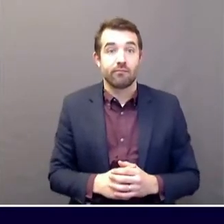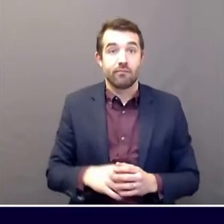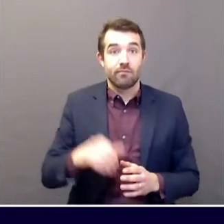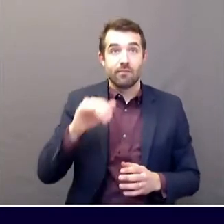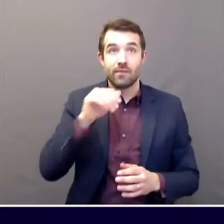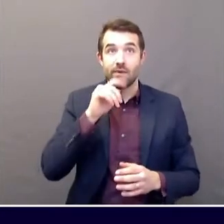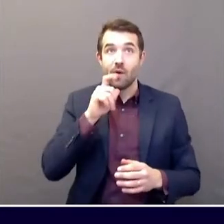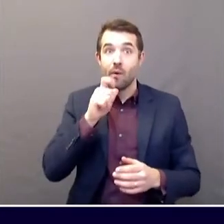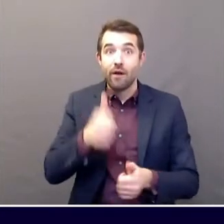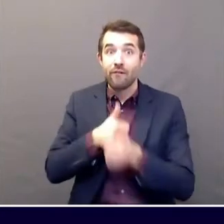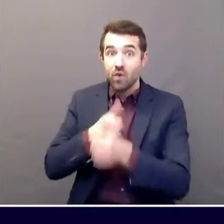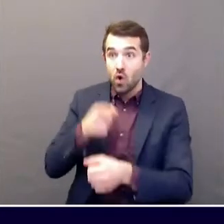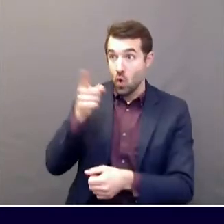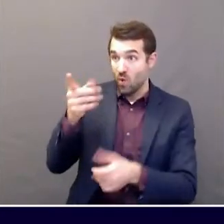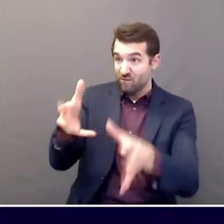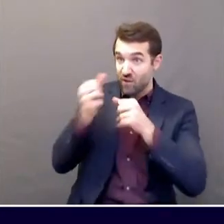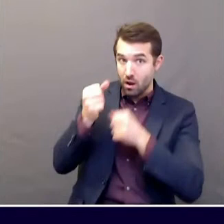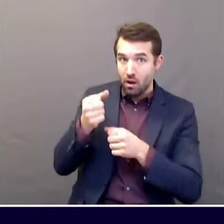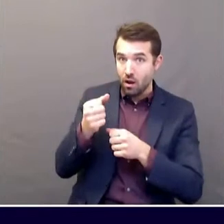arms.